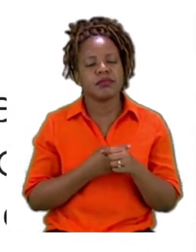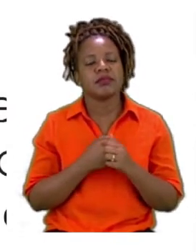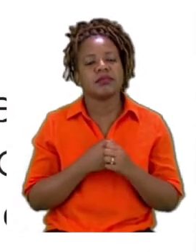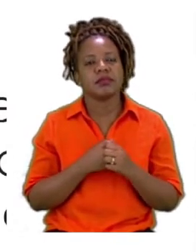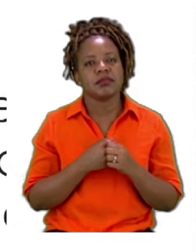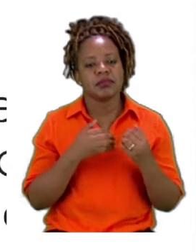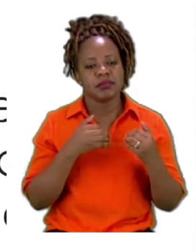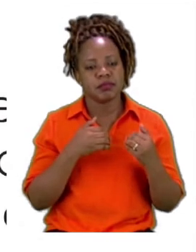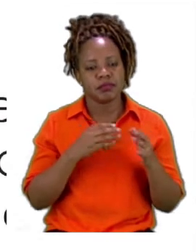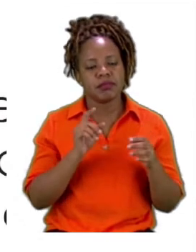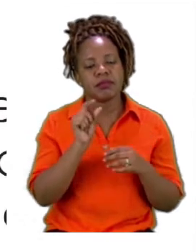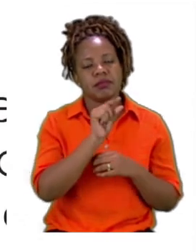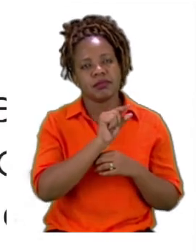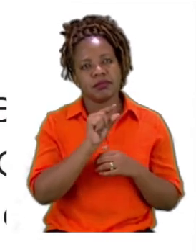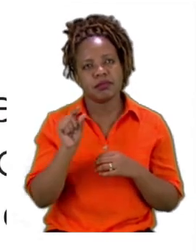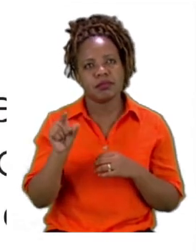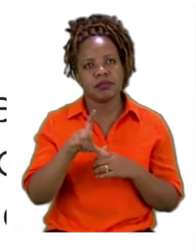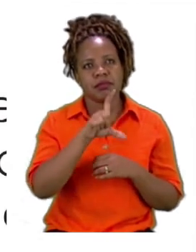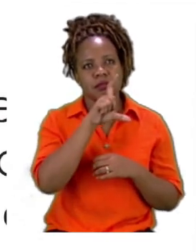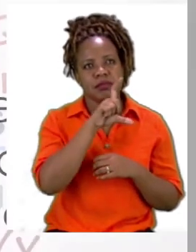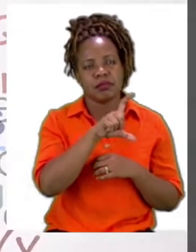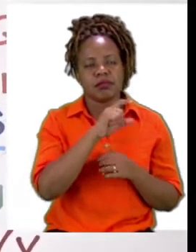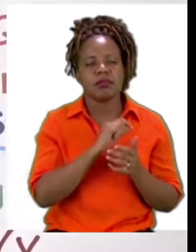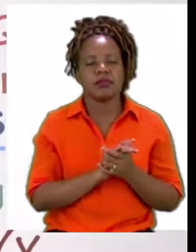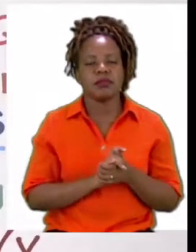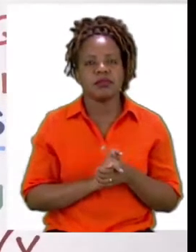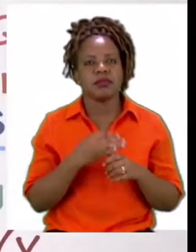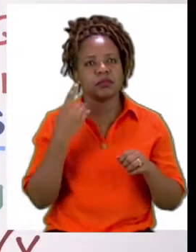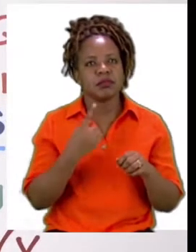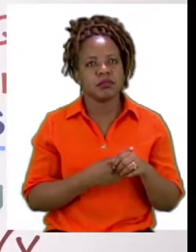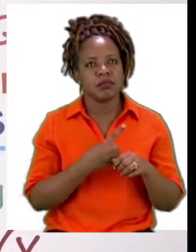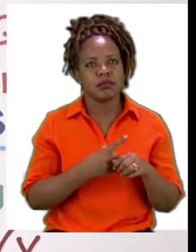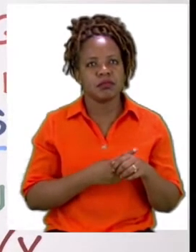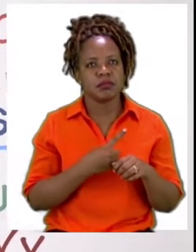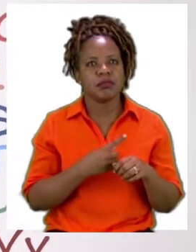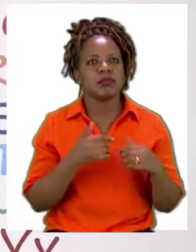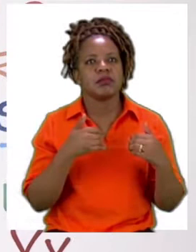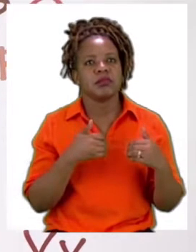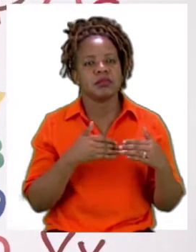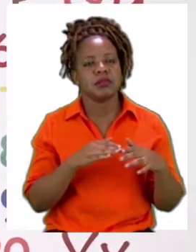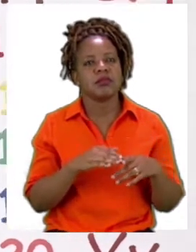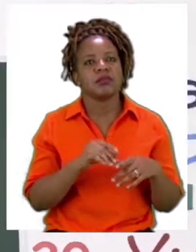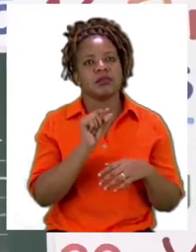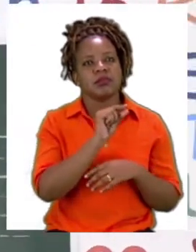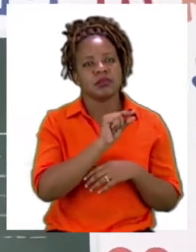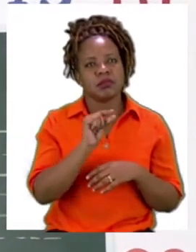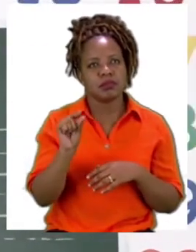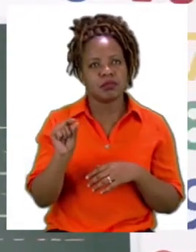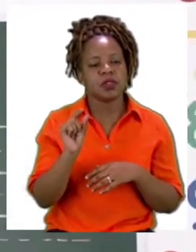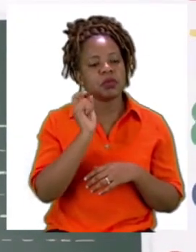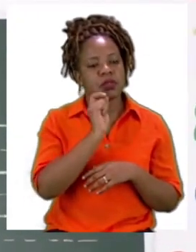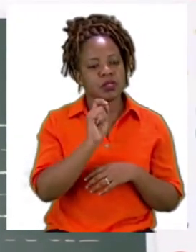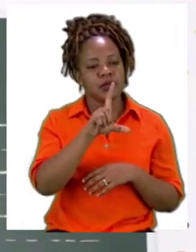with a capital letter. Because every time we start a sentence, boys and girls, we have a capital letter. So in this case,